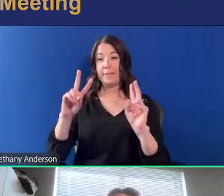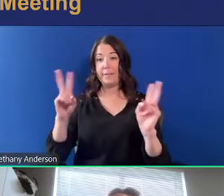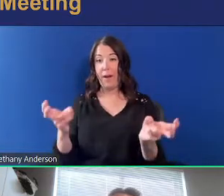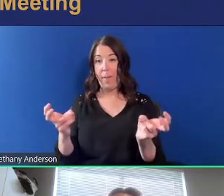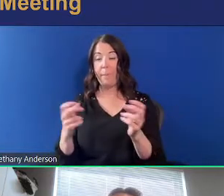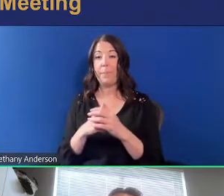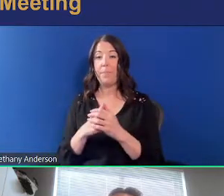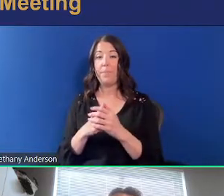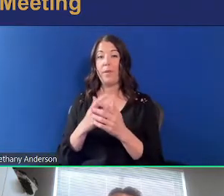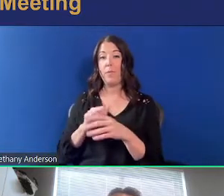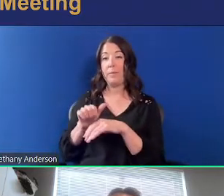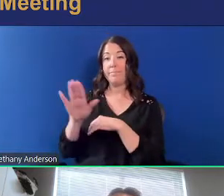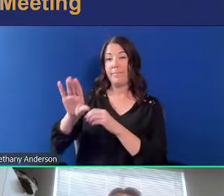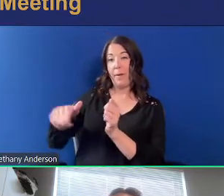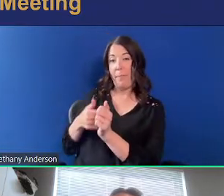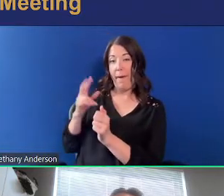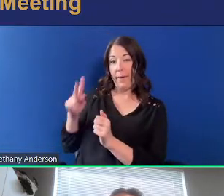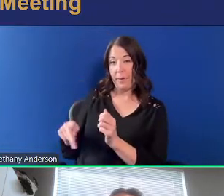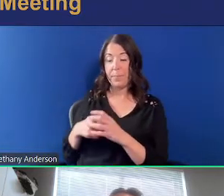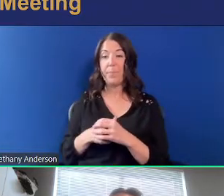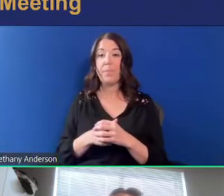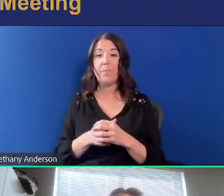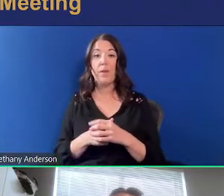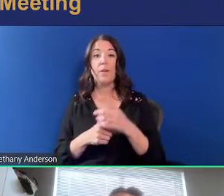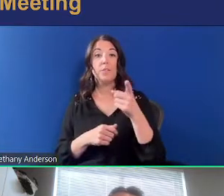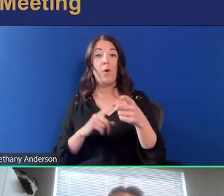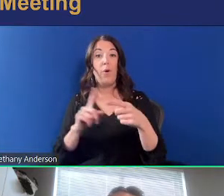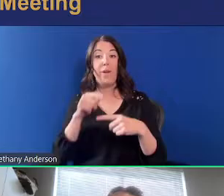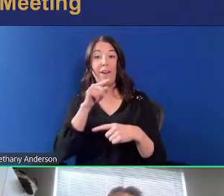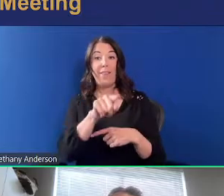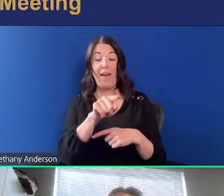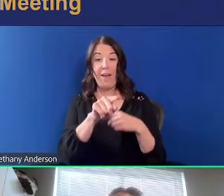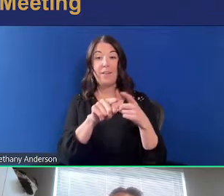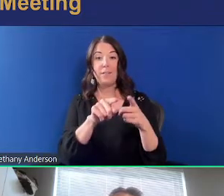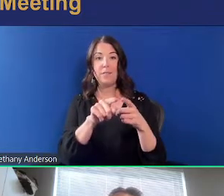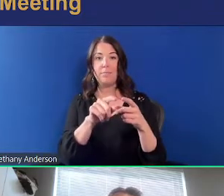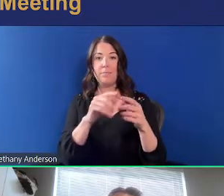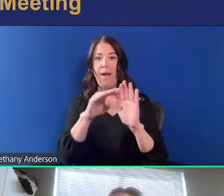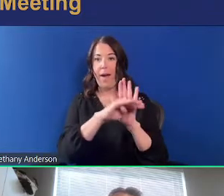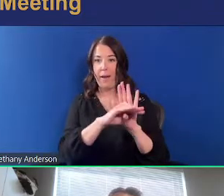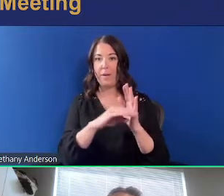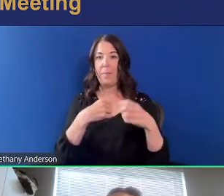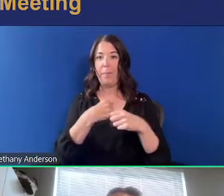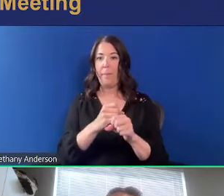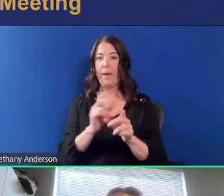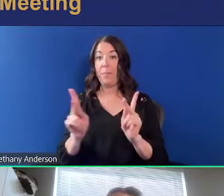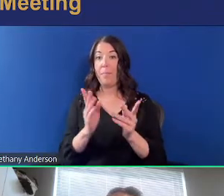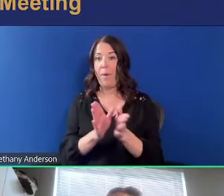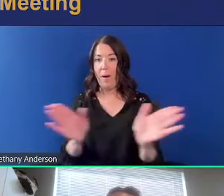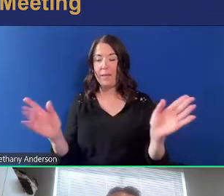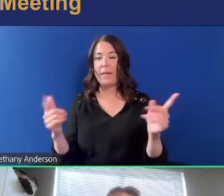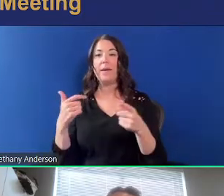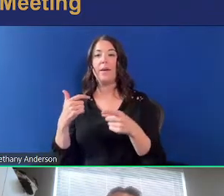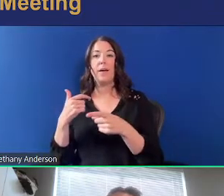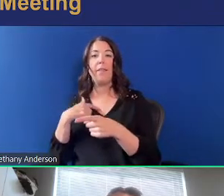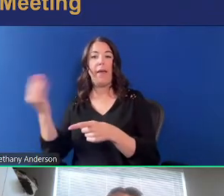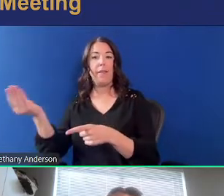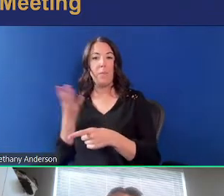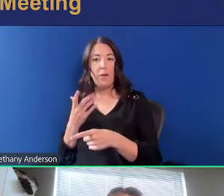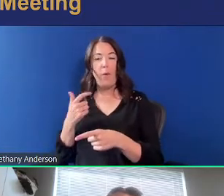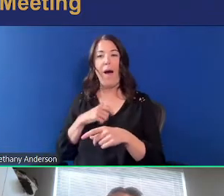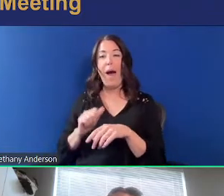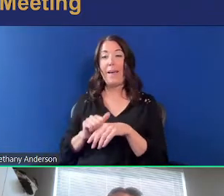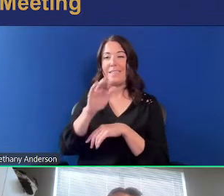backup. Once this agenda item was made public, Sarah reached out to me and I had inadvertently uploaded 2 documents that weren't the most